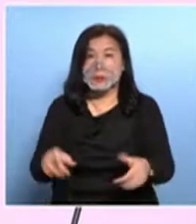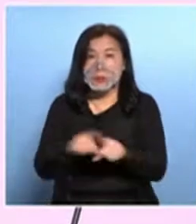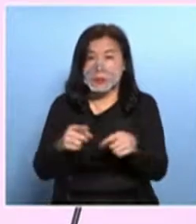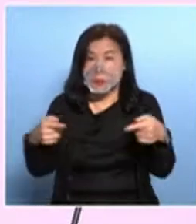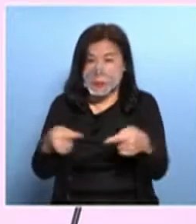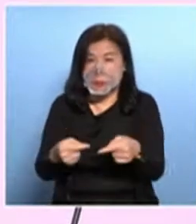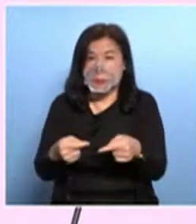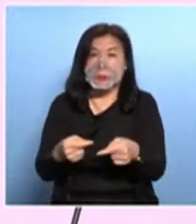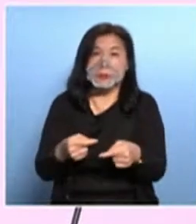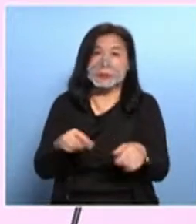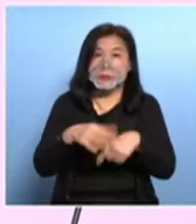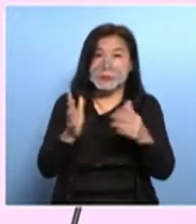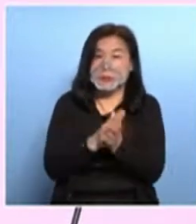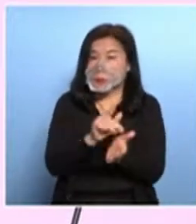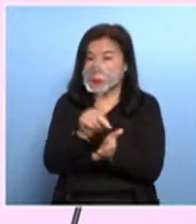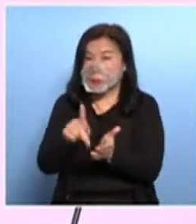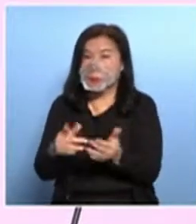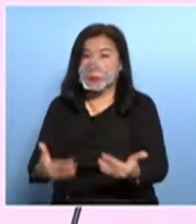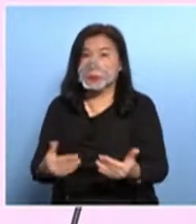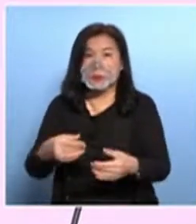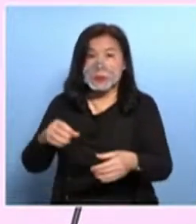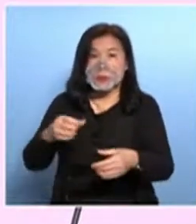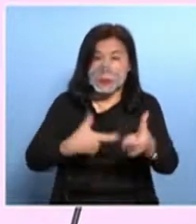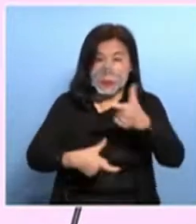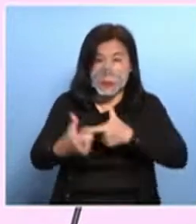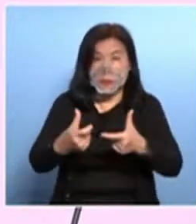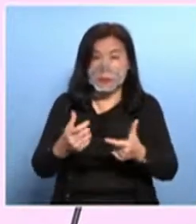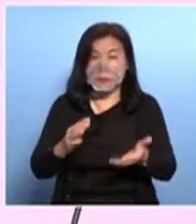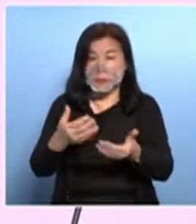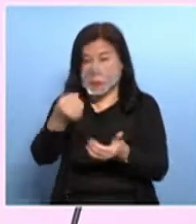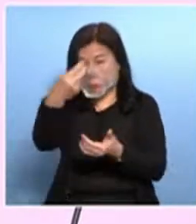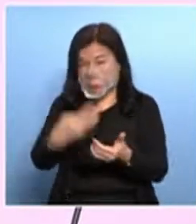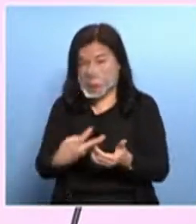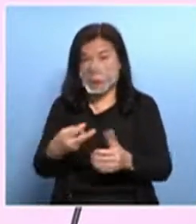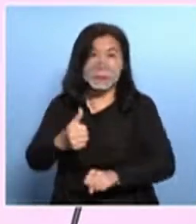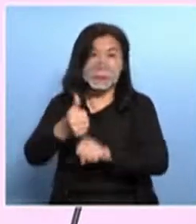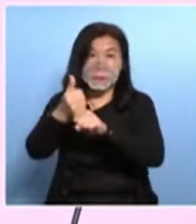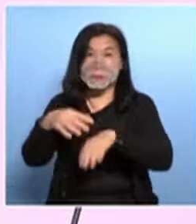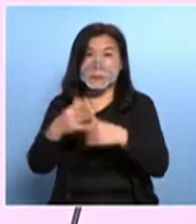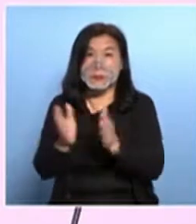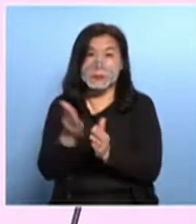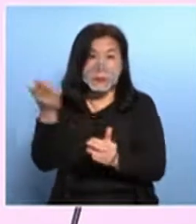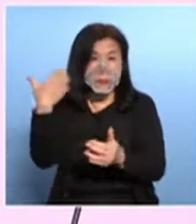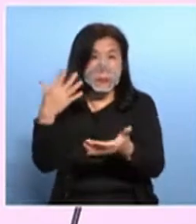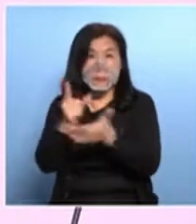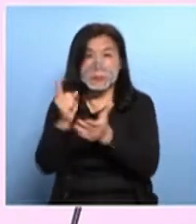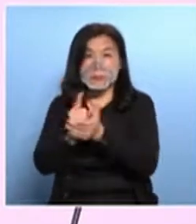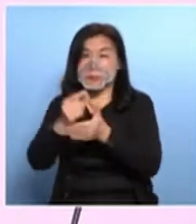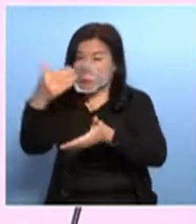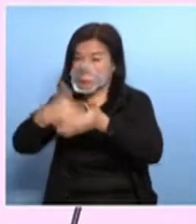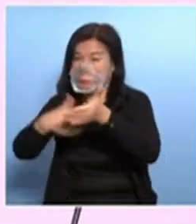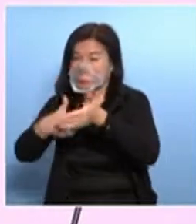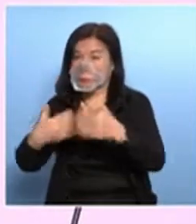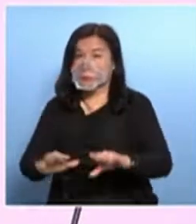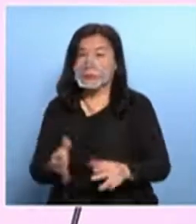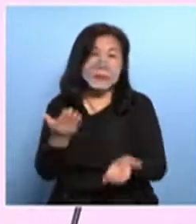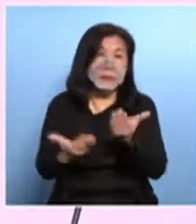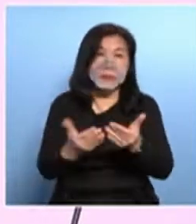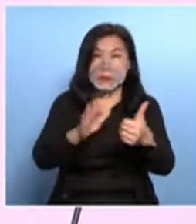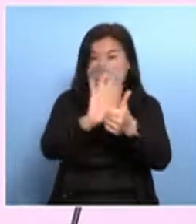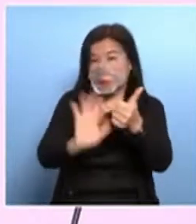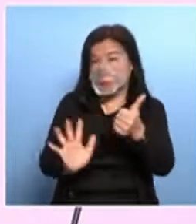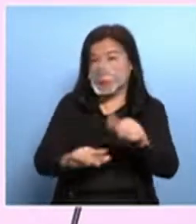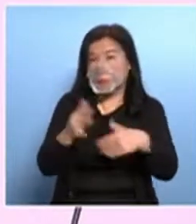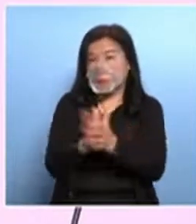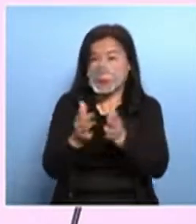reduce the size of its balance sheet progressively within the year. Besides, fiscal policy support is expected to reduce